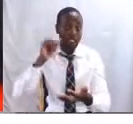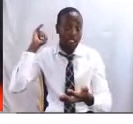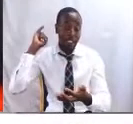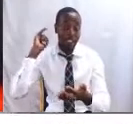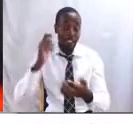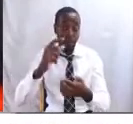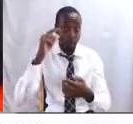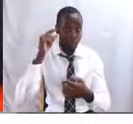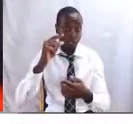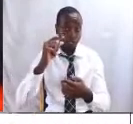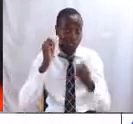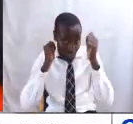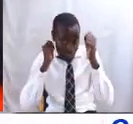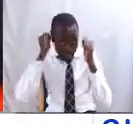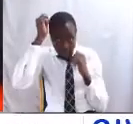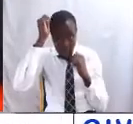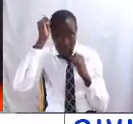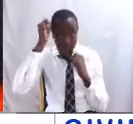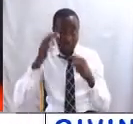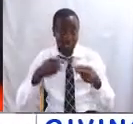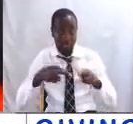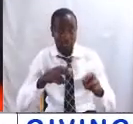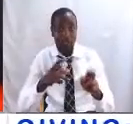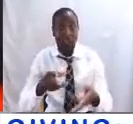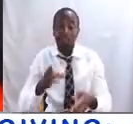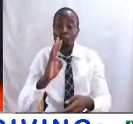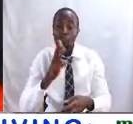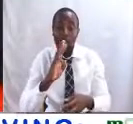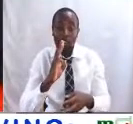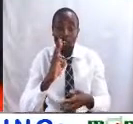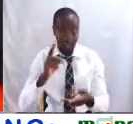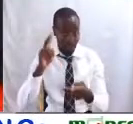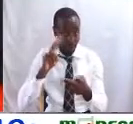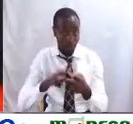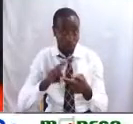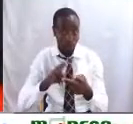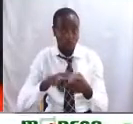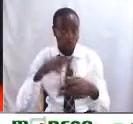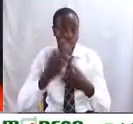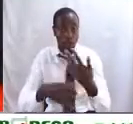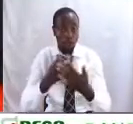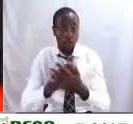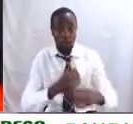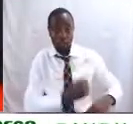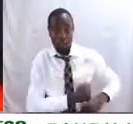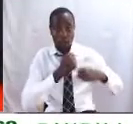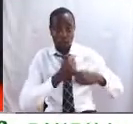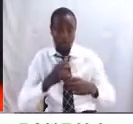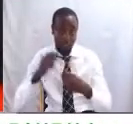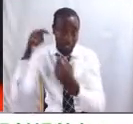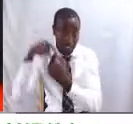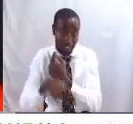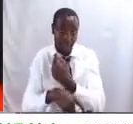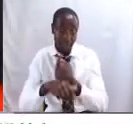army, when they went to the river to drink, there are those who put their armor down so that they could drink with their hands.